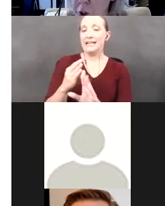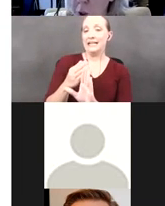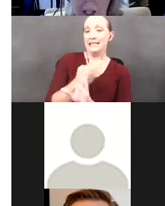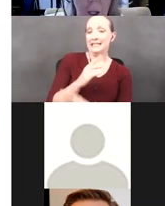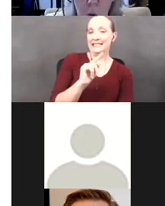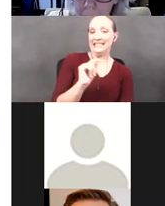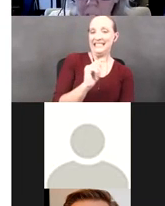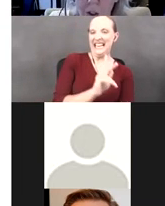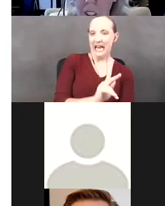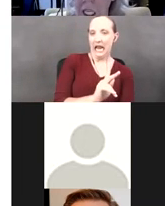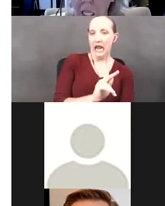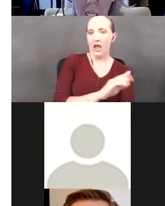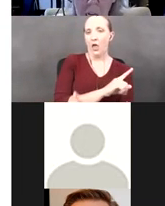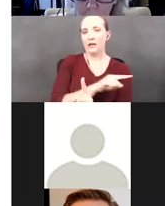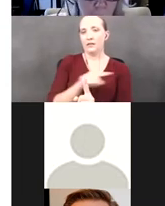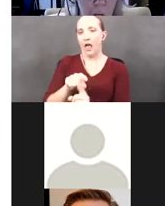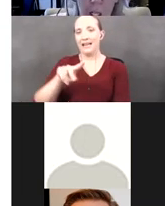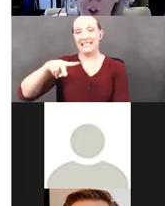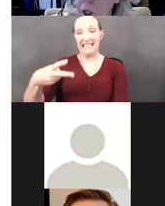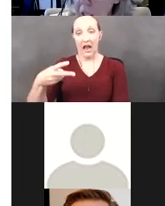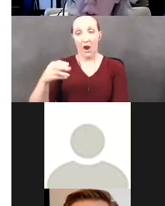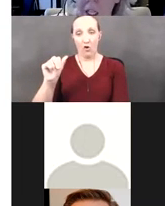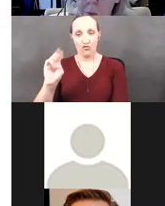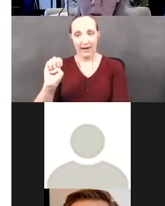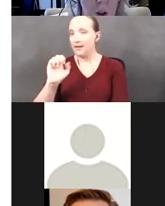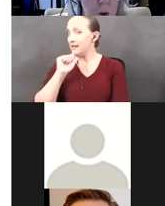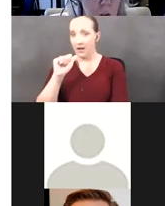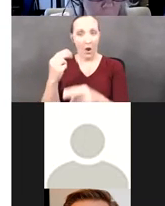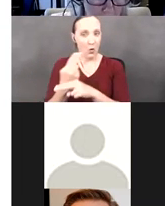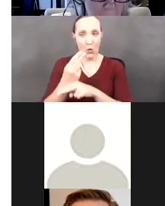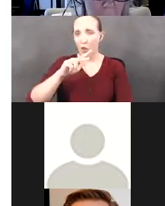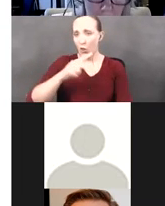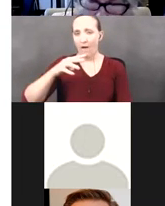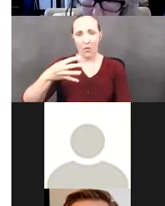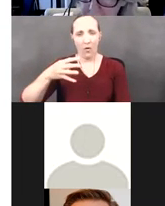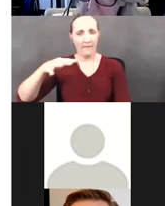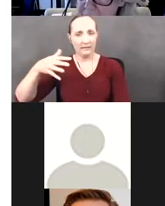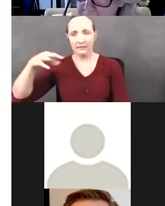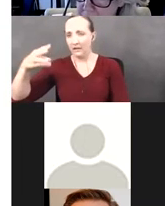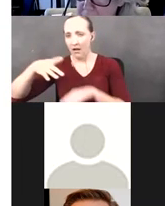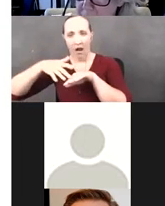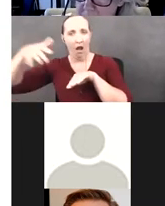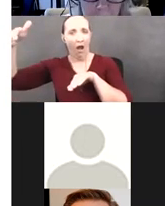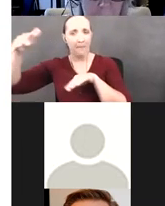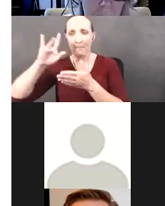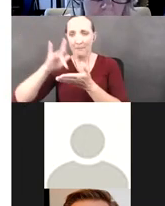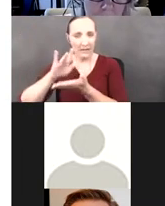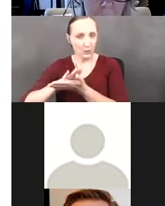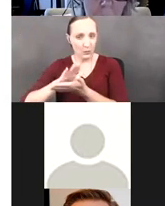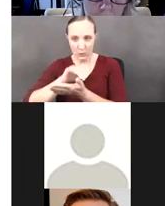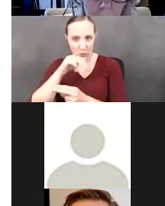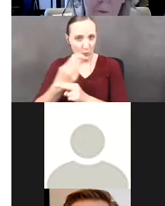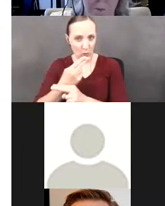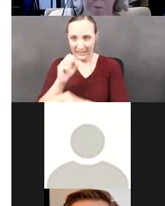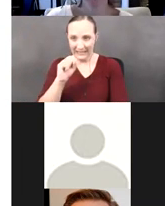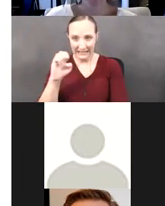para los 2. They grados de wouldn't be kinder using it in transicional upper a grades or segundo. even No at los middle van a school, usar, los correct? mayores no lo usan y tampoco Yes,